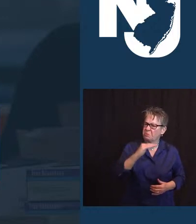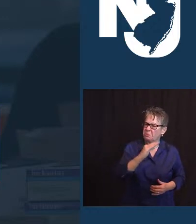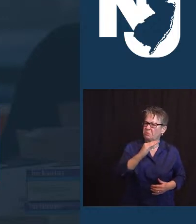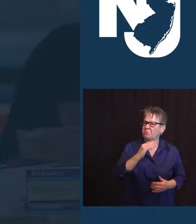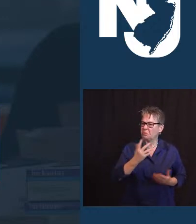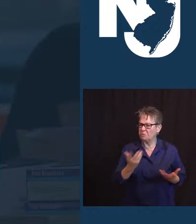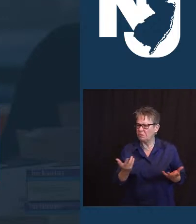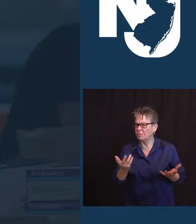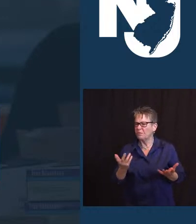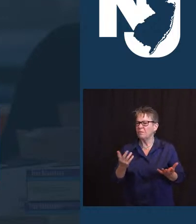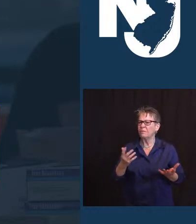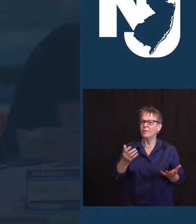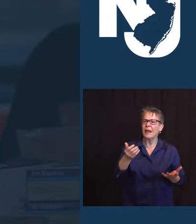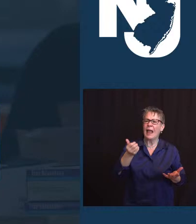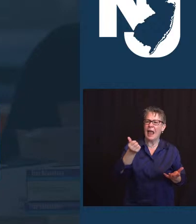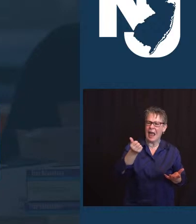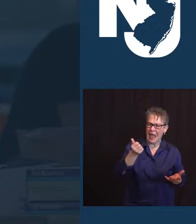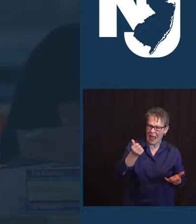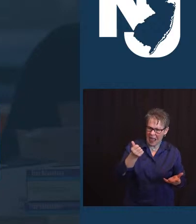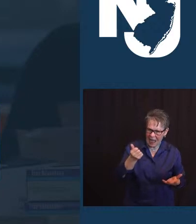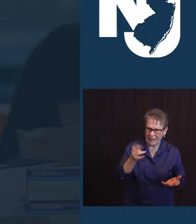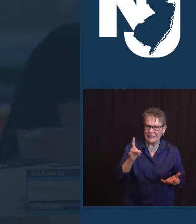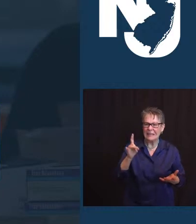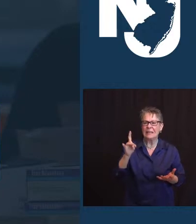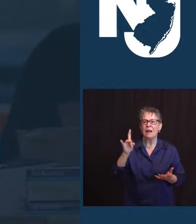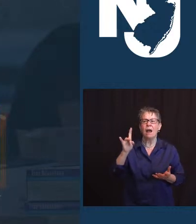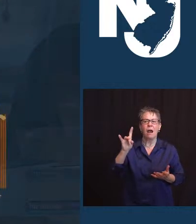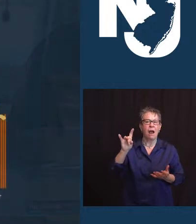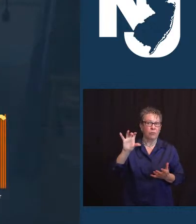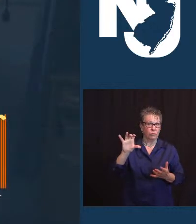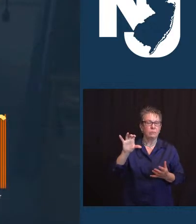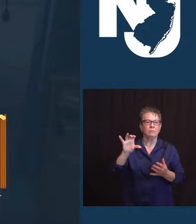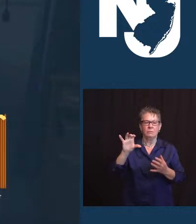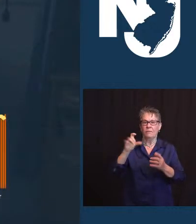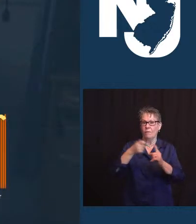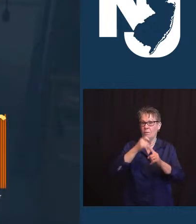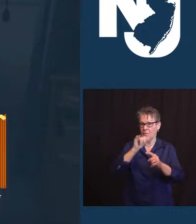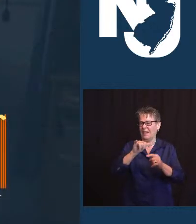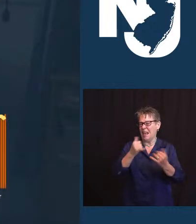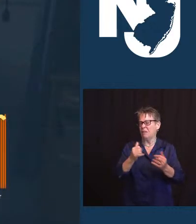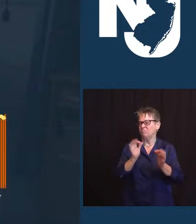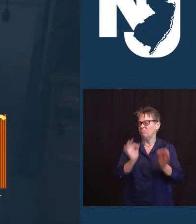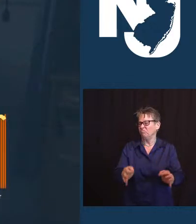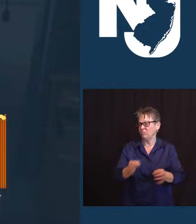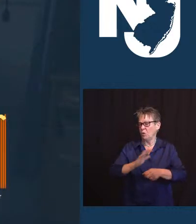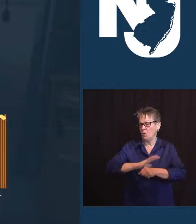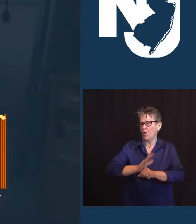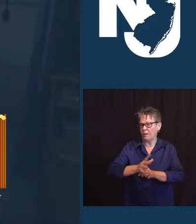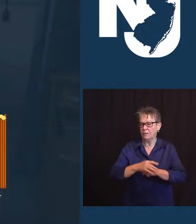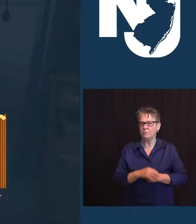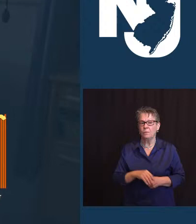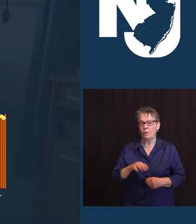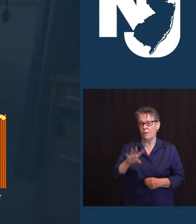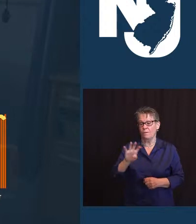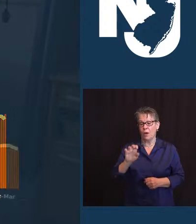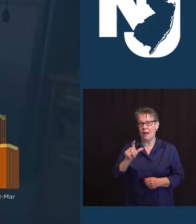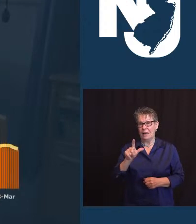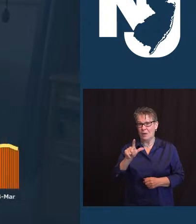1,873 were COVID positive confirmed. Our intensive care units had 428 of those patients, and there